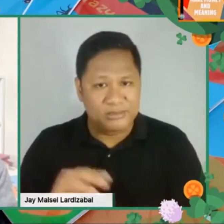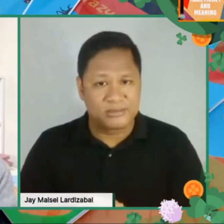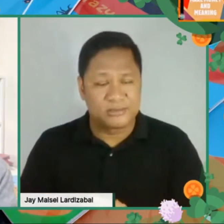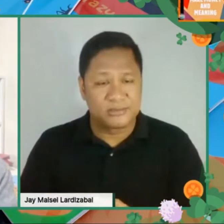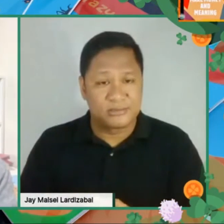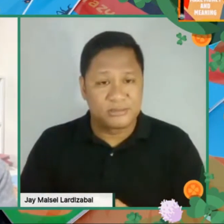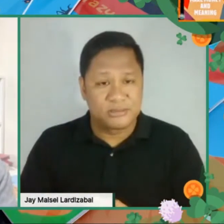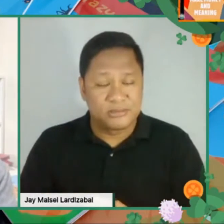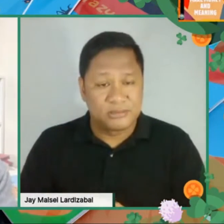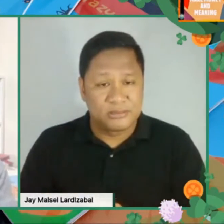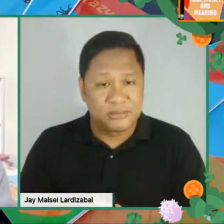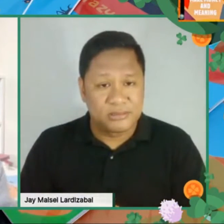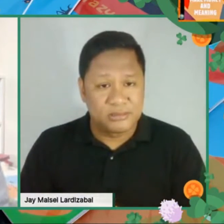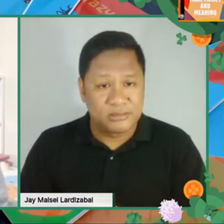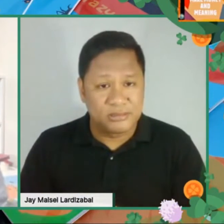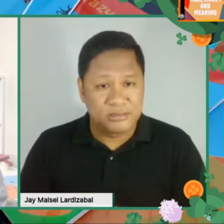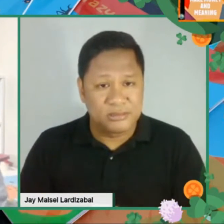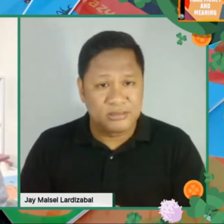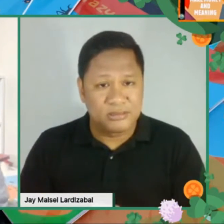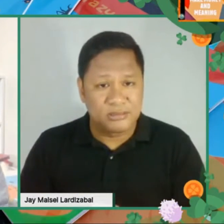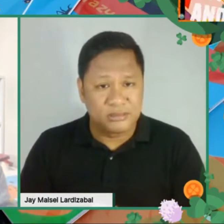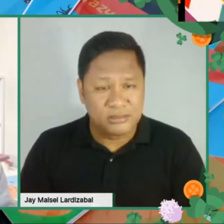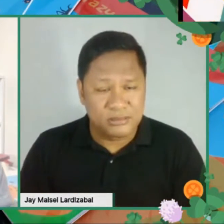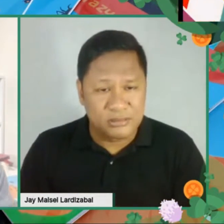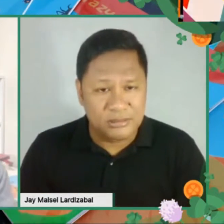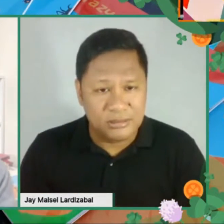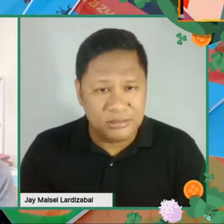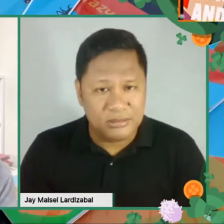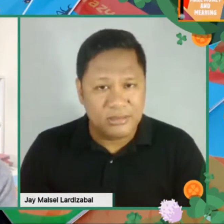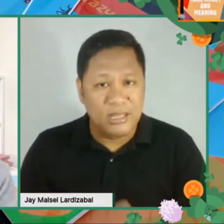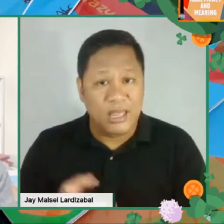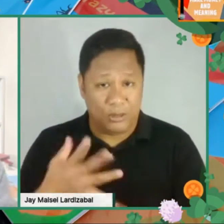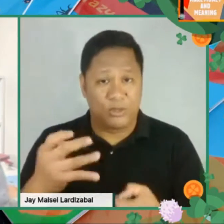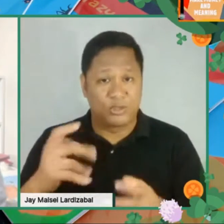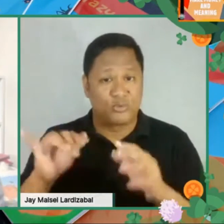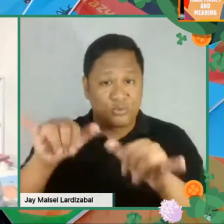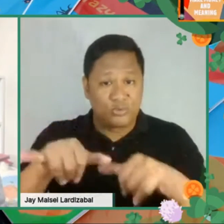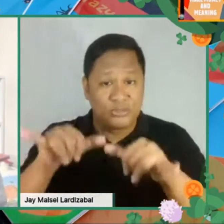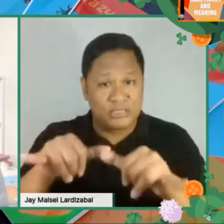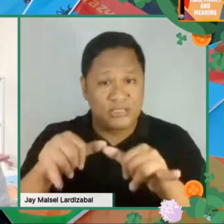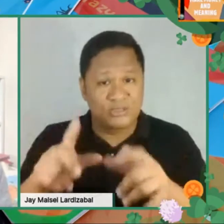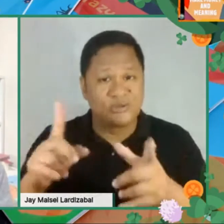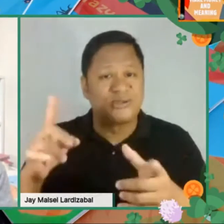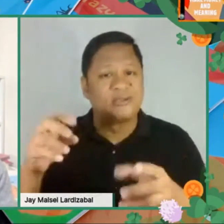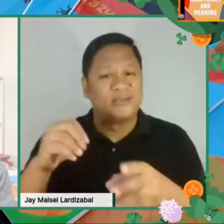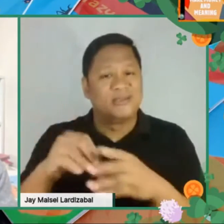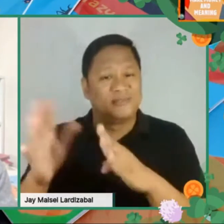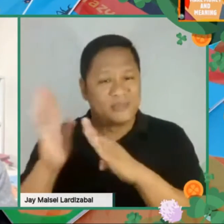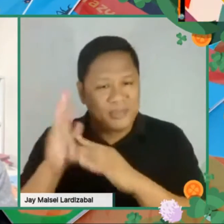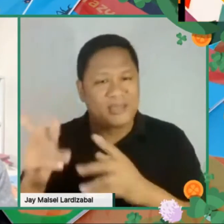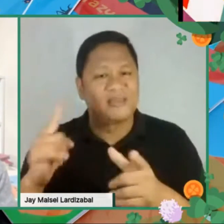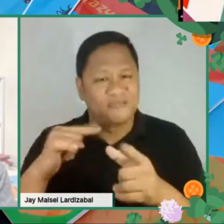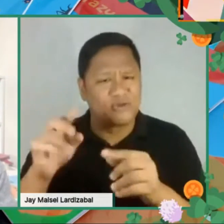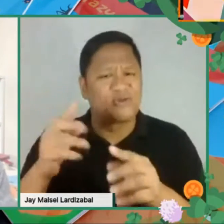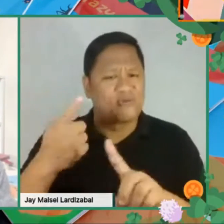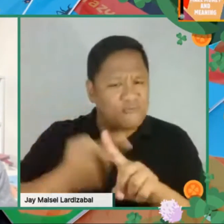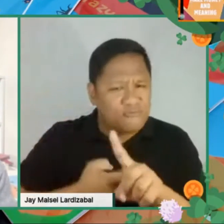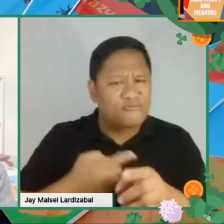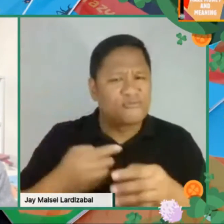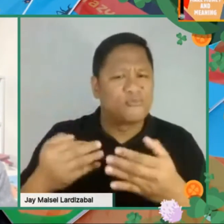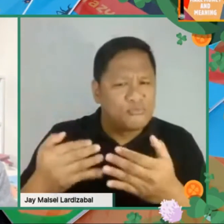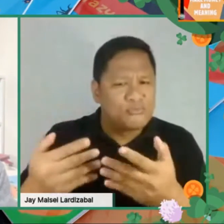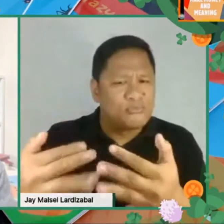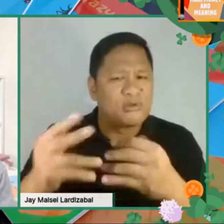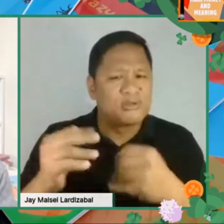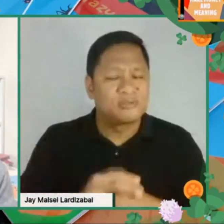simmer. Like wine, I let it lie there under my bed for a few months. And then I go back and look at